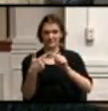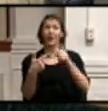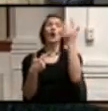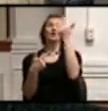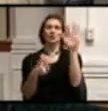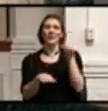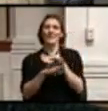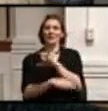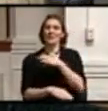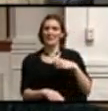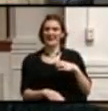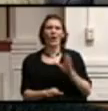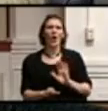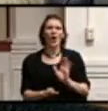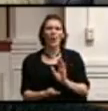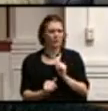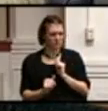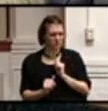Tree Advisory Committee. No,